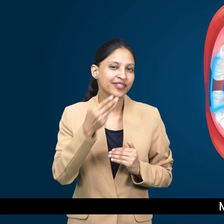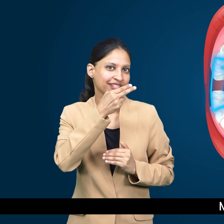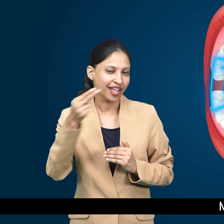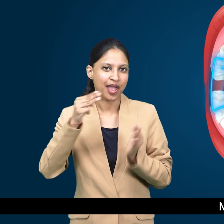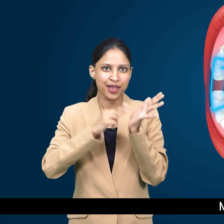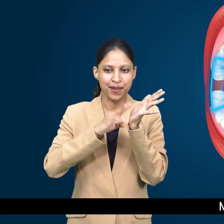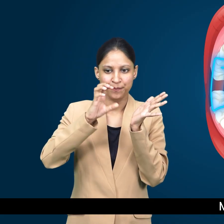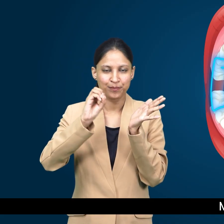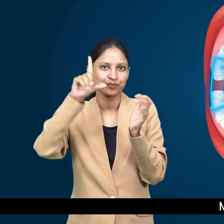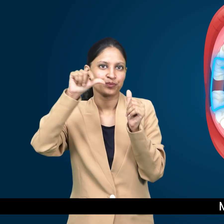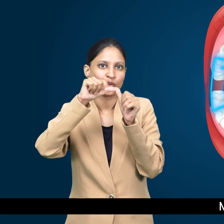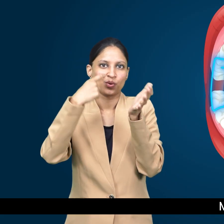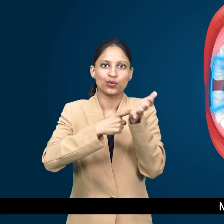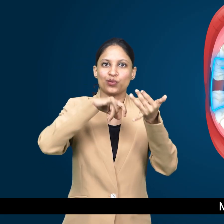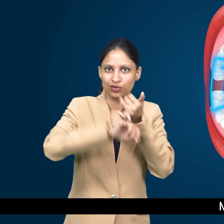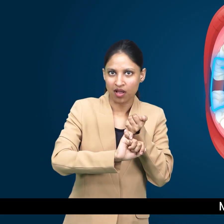Molars.